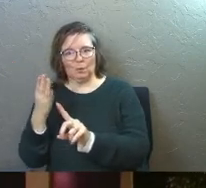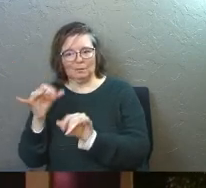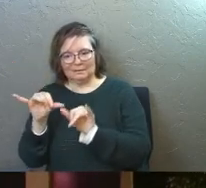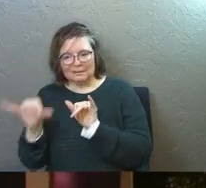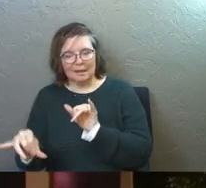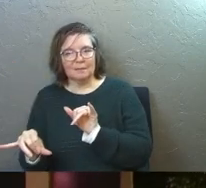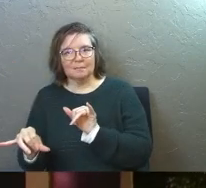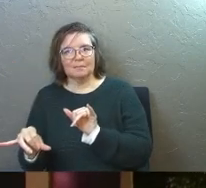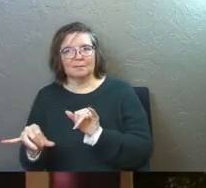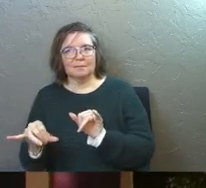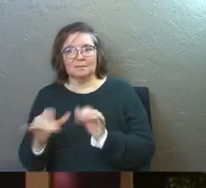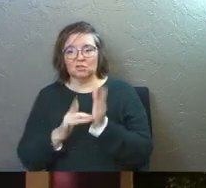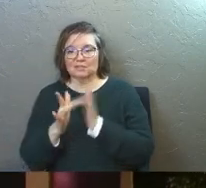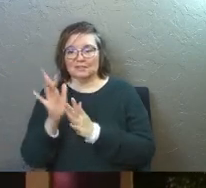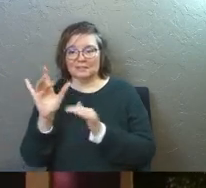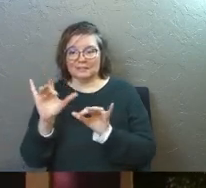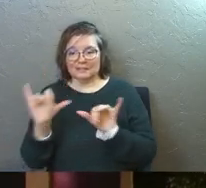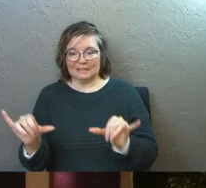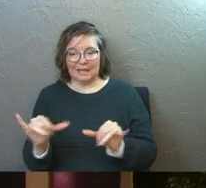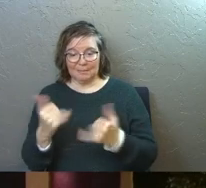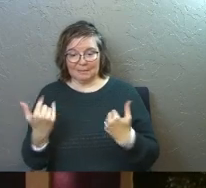same yesterday, today, and forever.